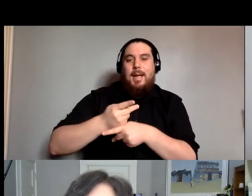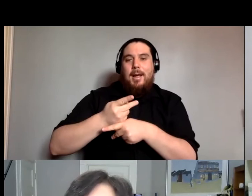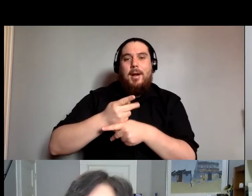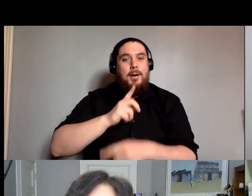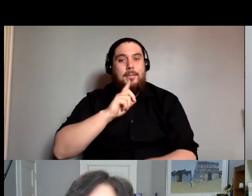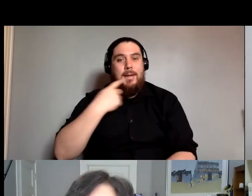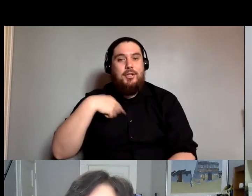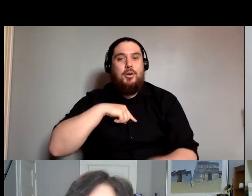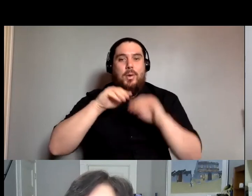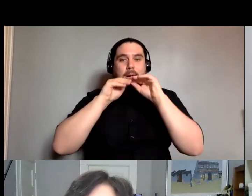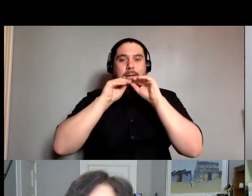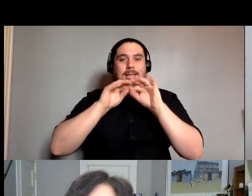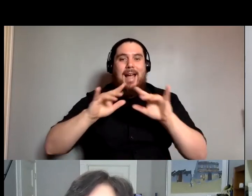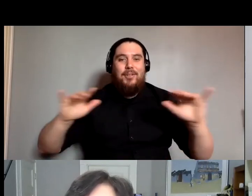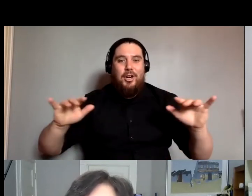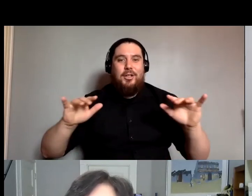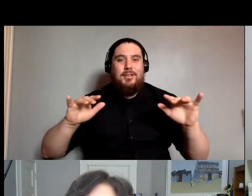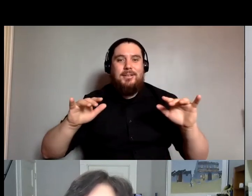have really